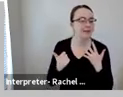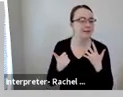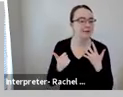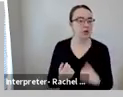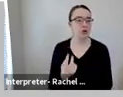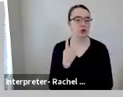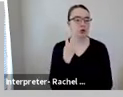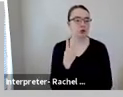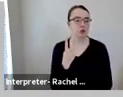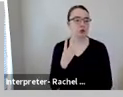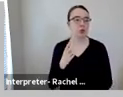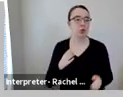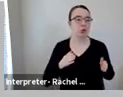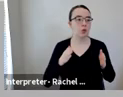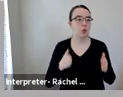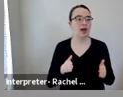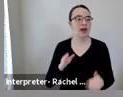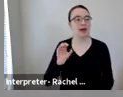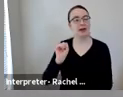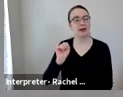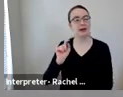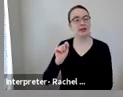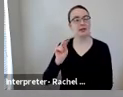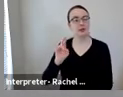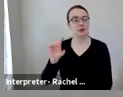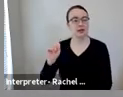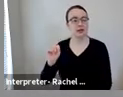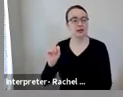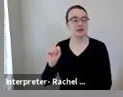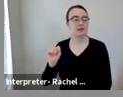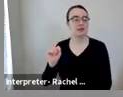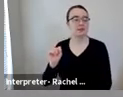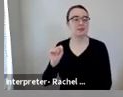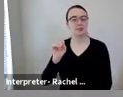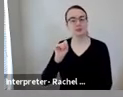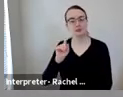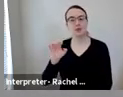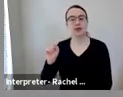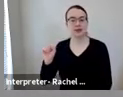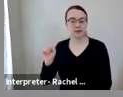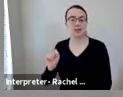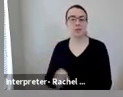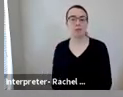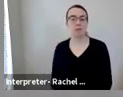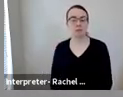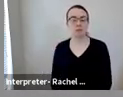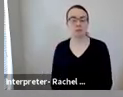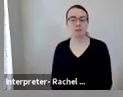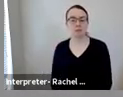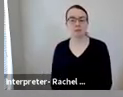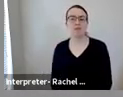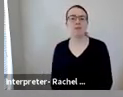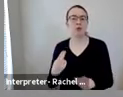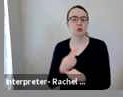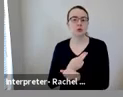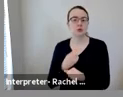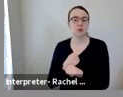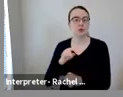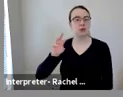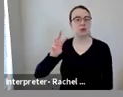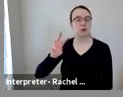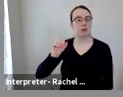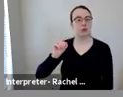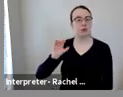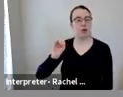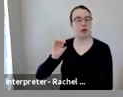street and how things can go both ways, right? I've done a lot of work with Wacom. My friend